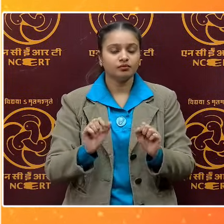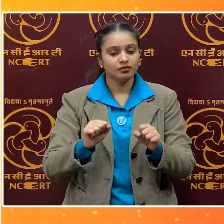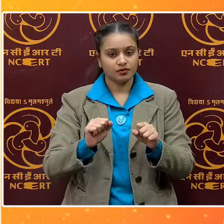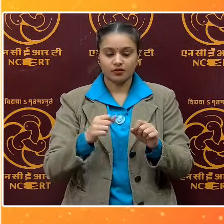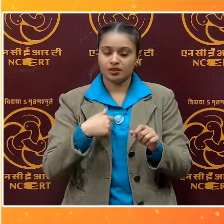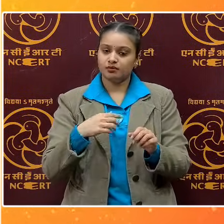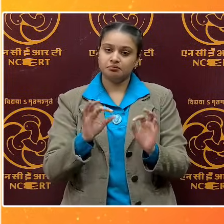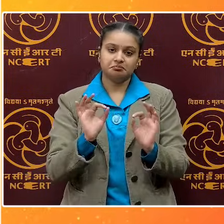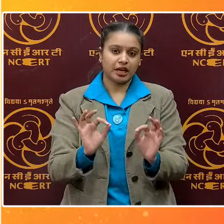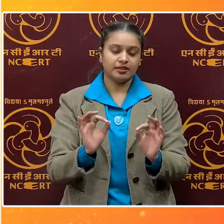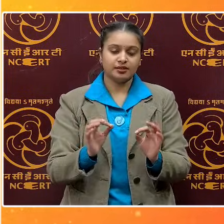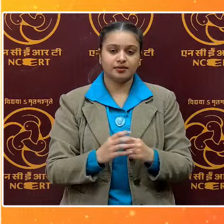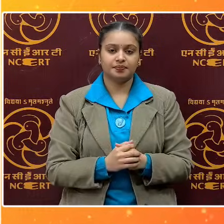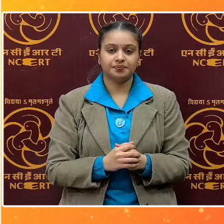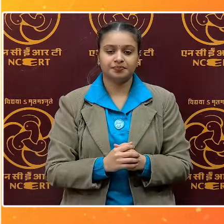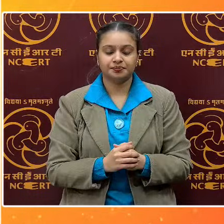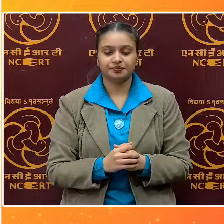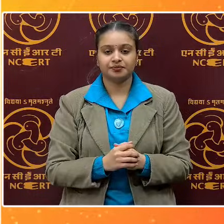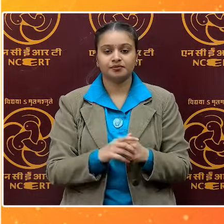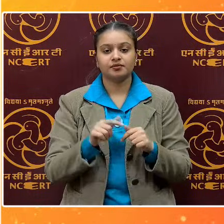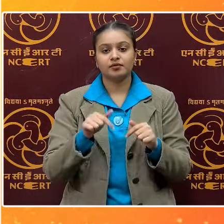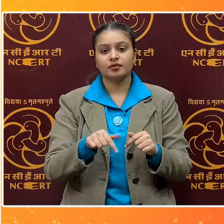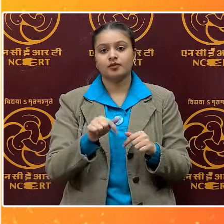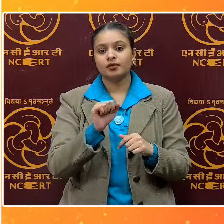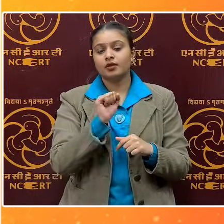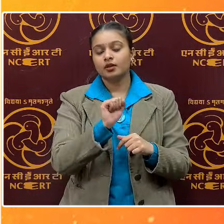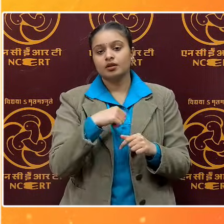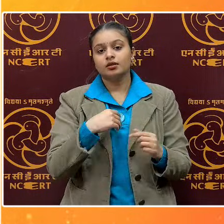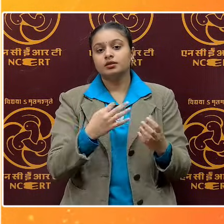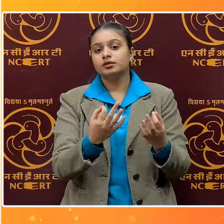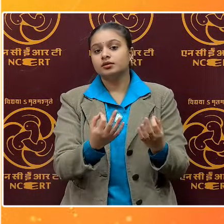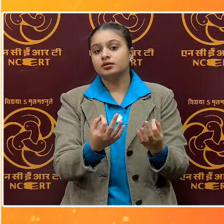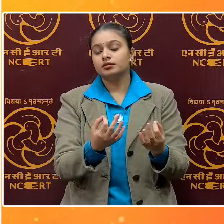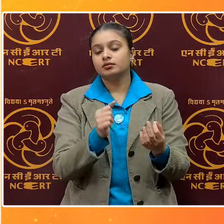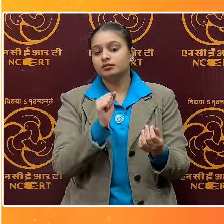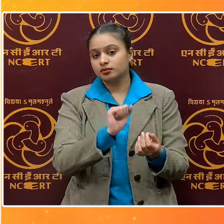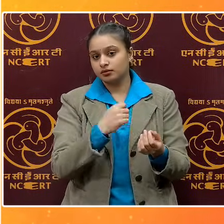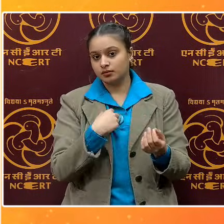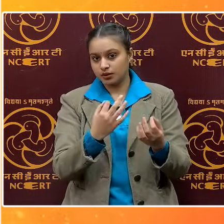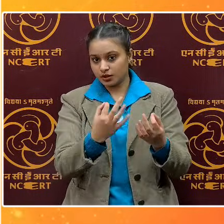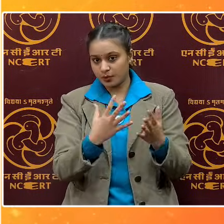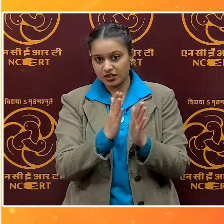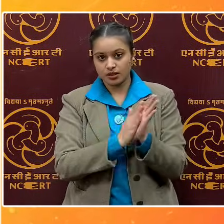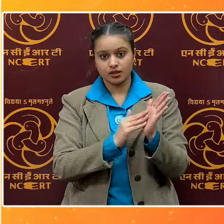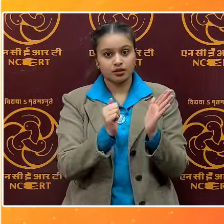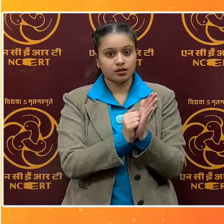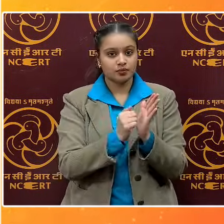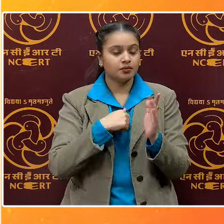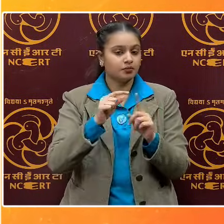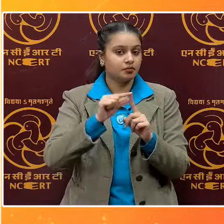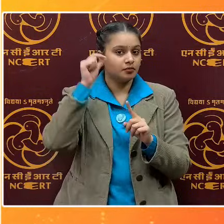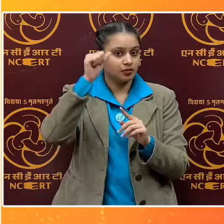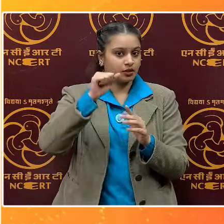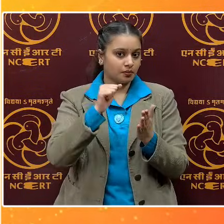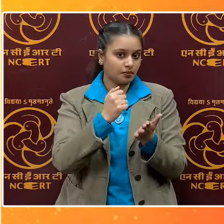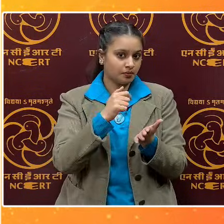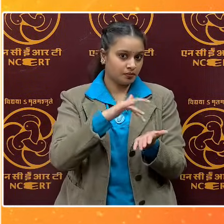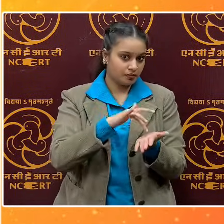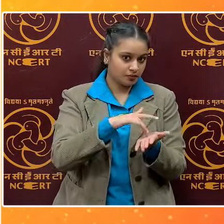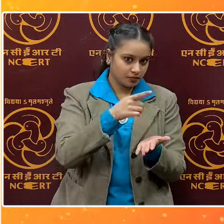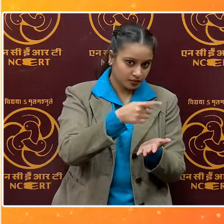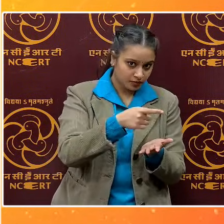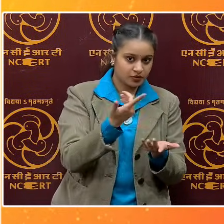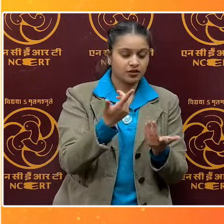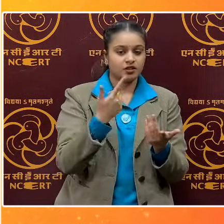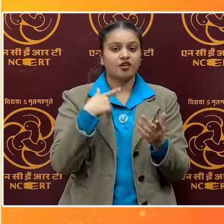was really great. So they have very special, they are special symbols in Punjab. Okay. They bring pride to